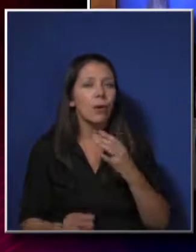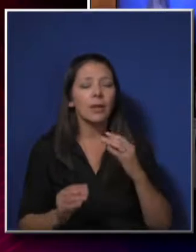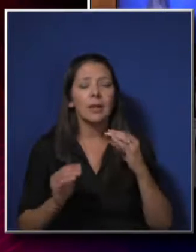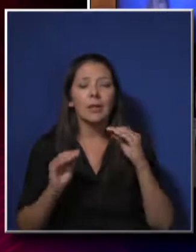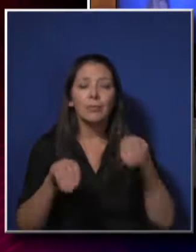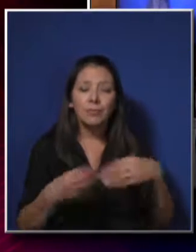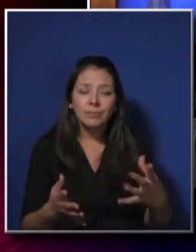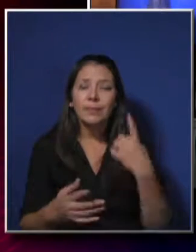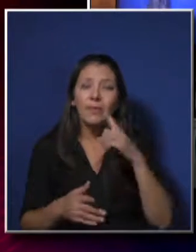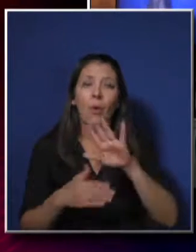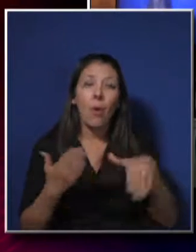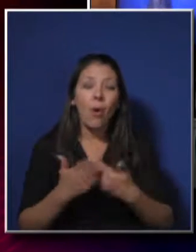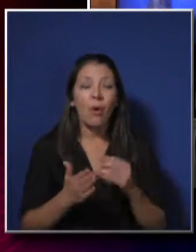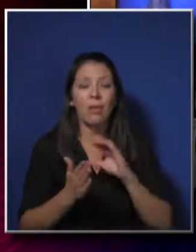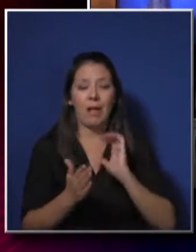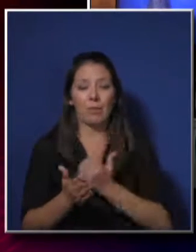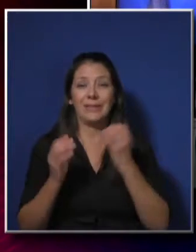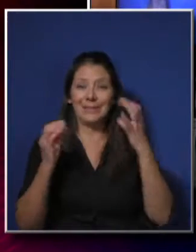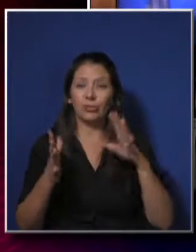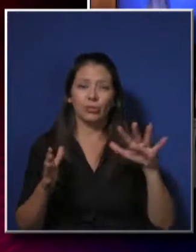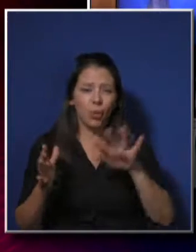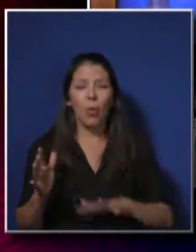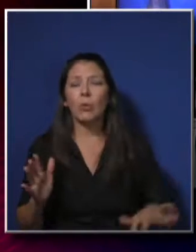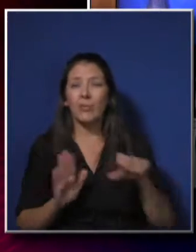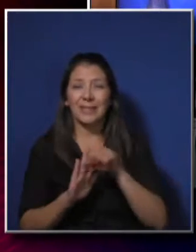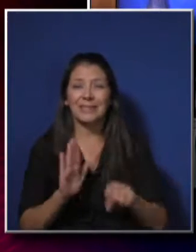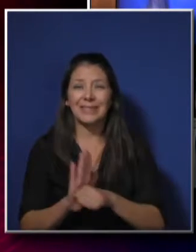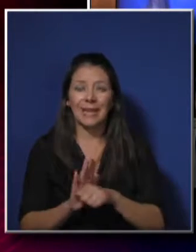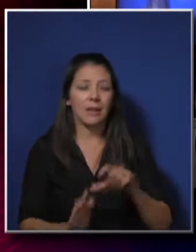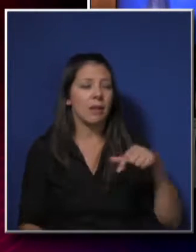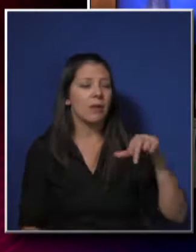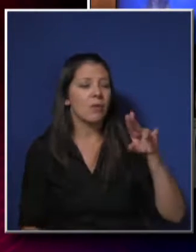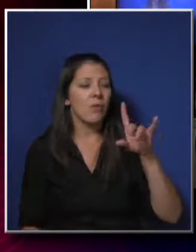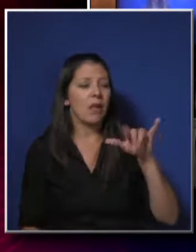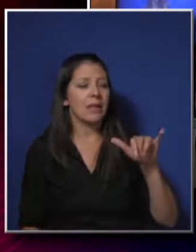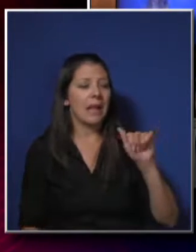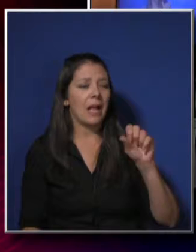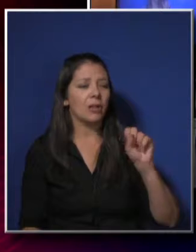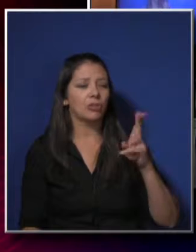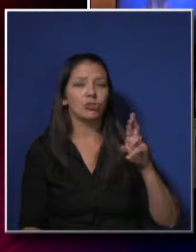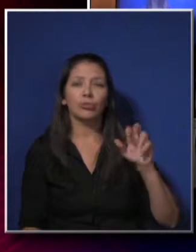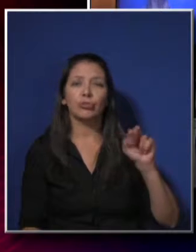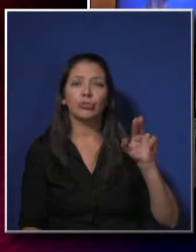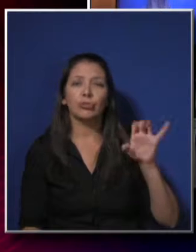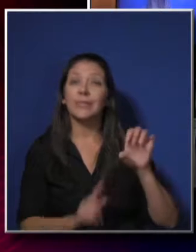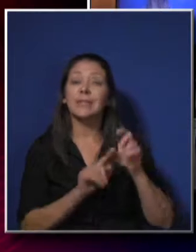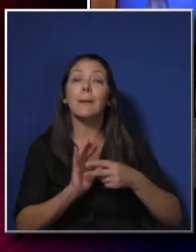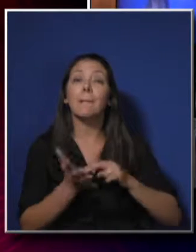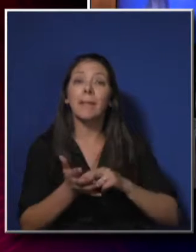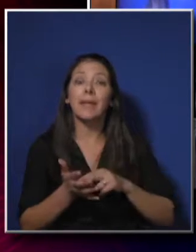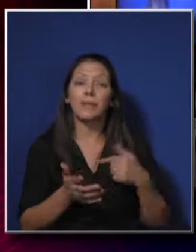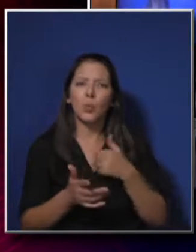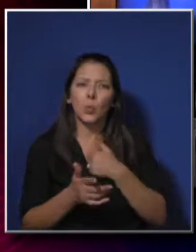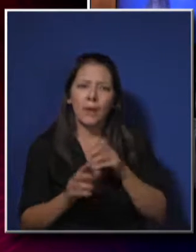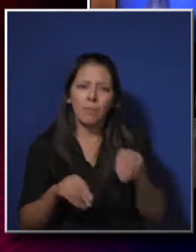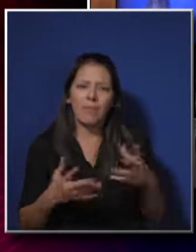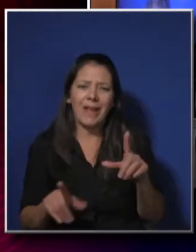our teachers statewide. Those quality assurances let us know that what we're doing is the same for